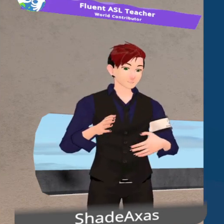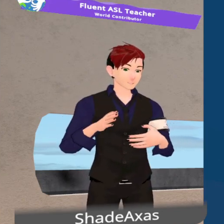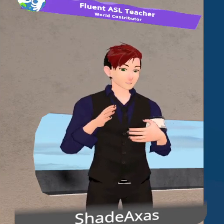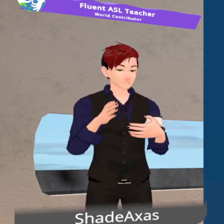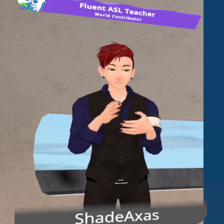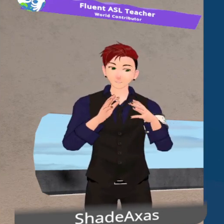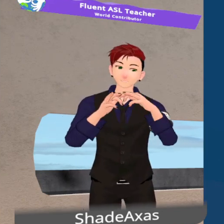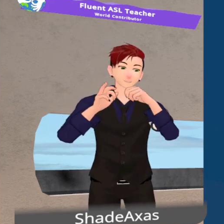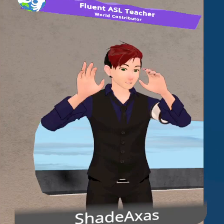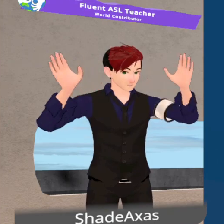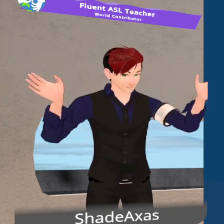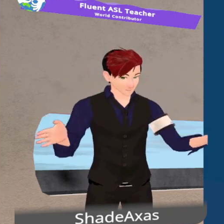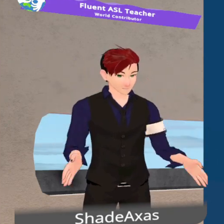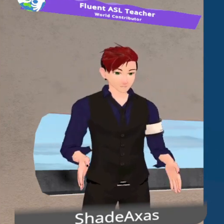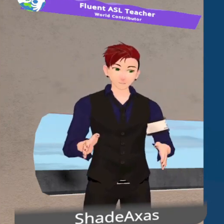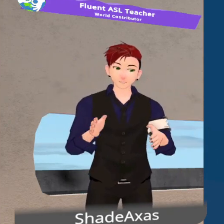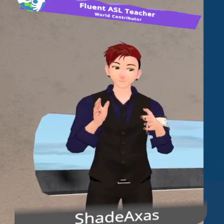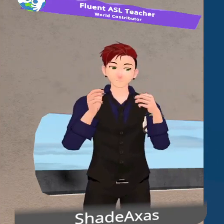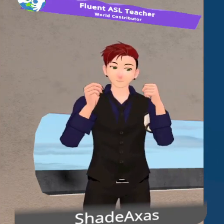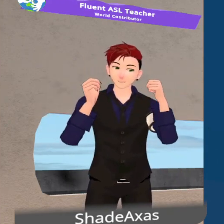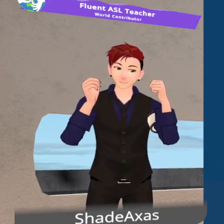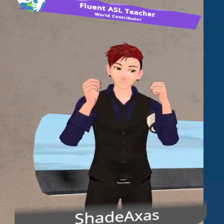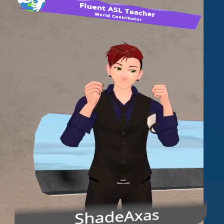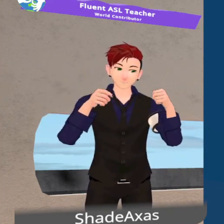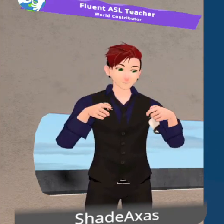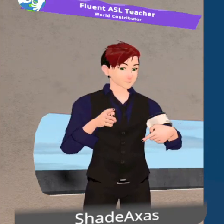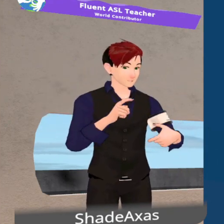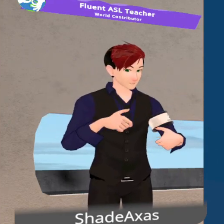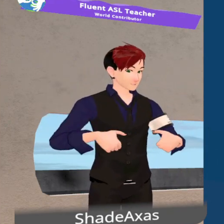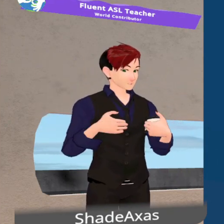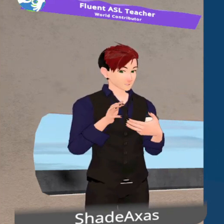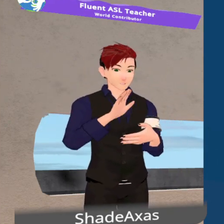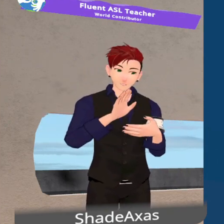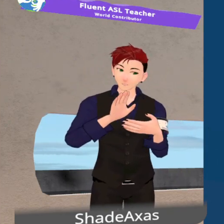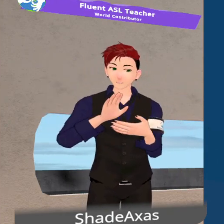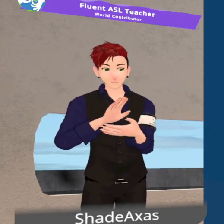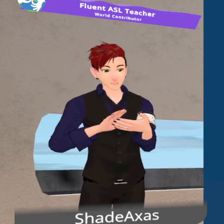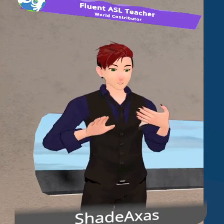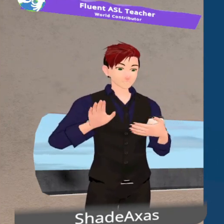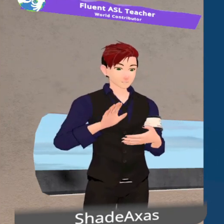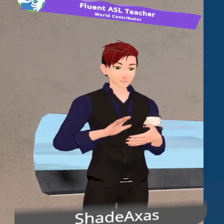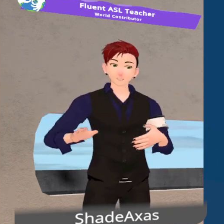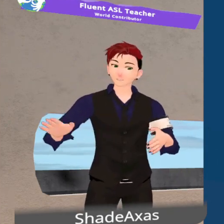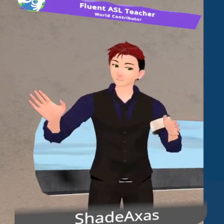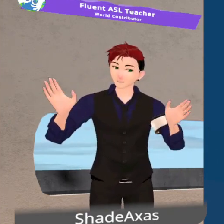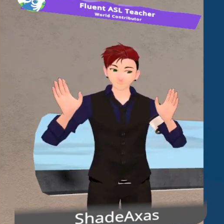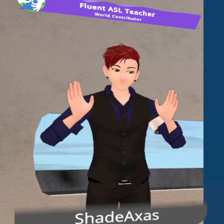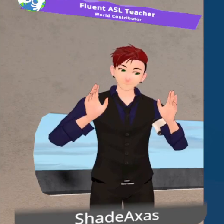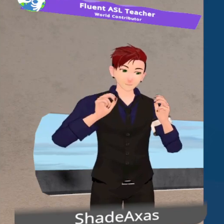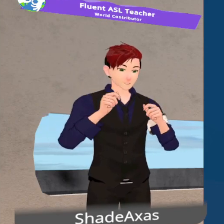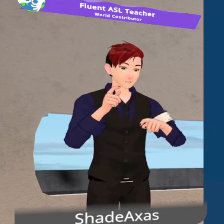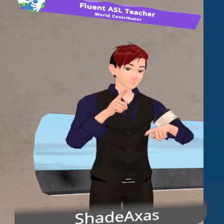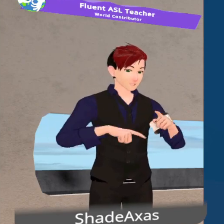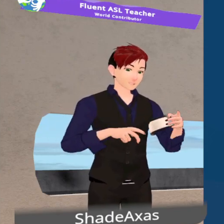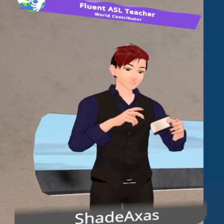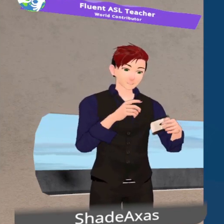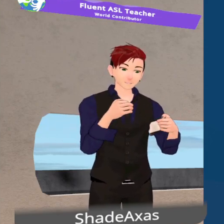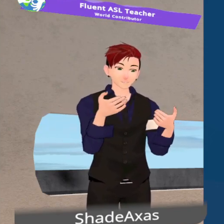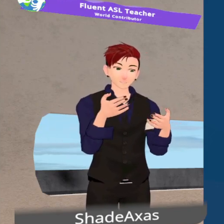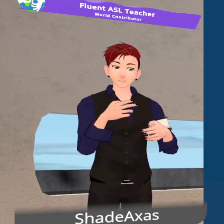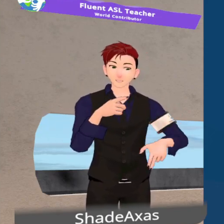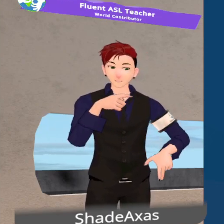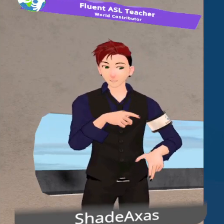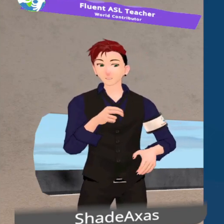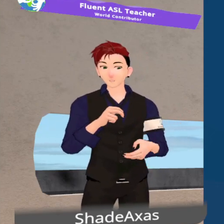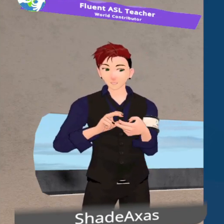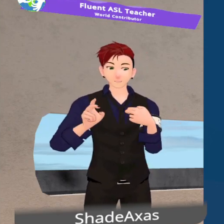of deafness. There's a spectrum of everything. We live in a real world where everything is shades of gray. You cannot definitively